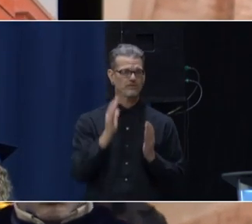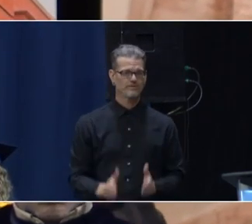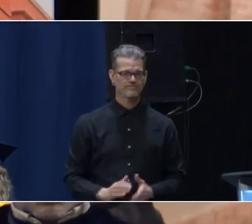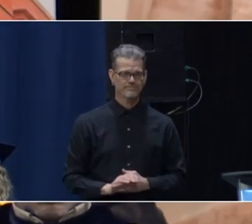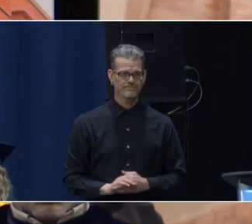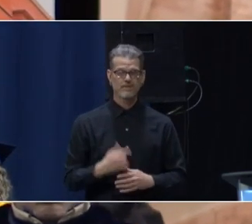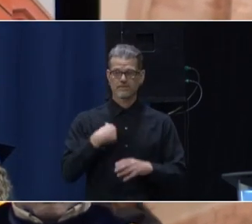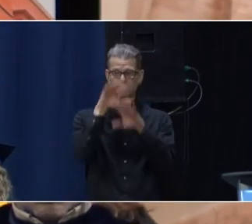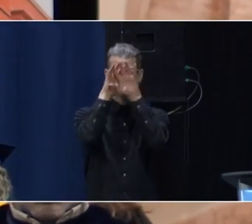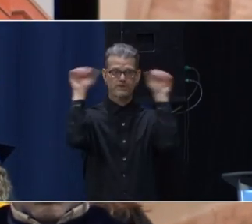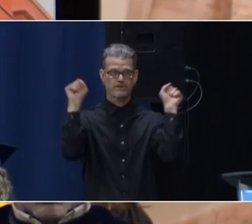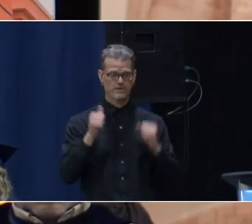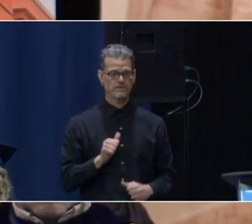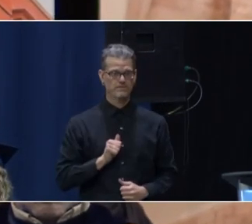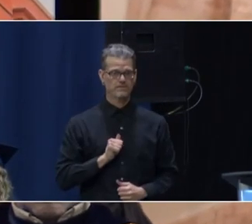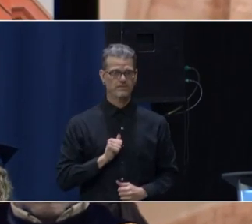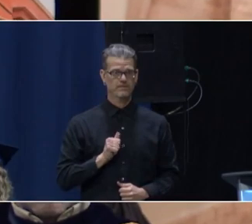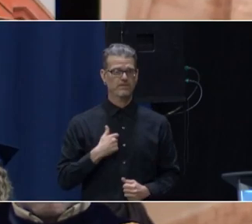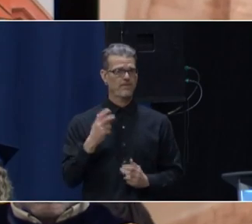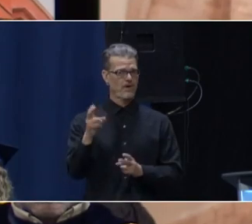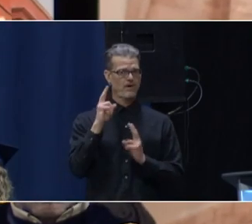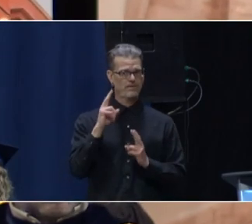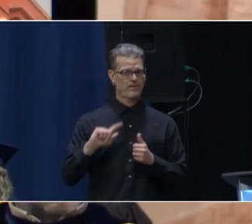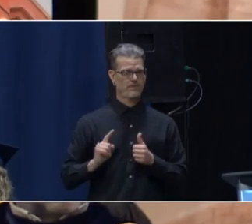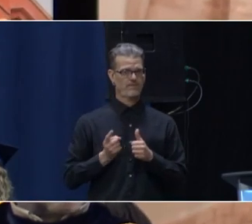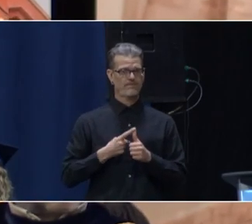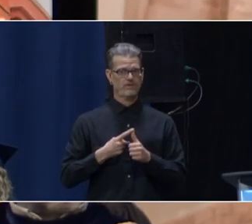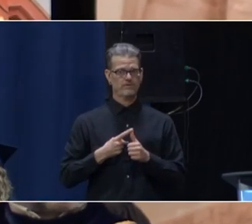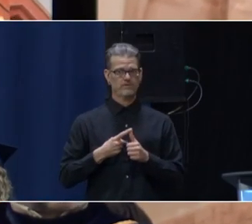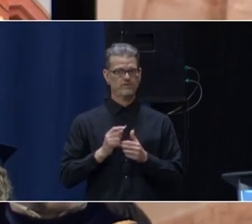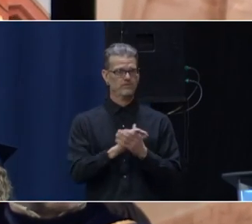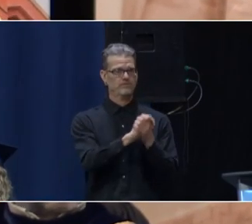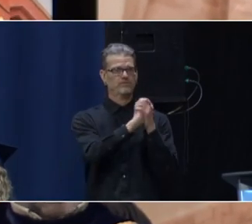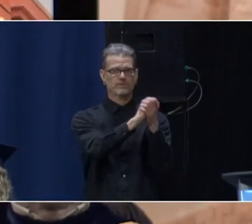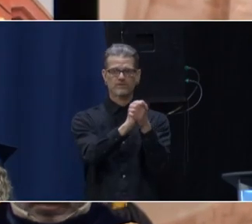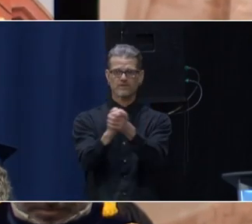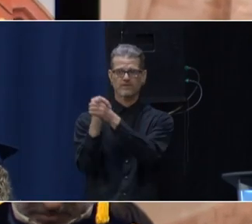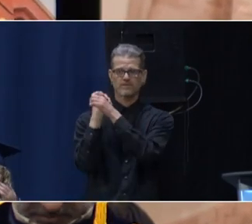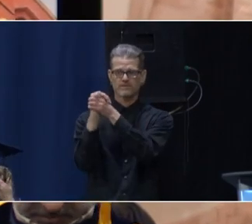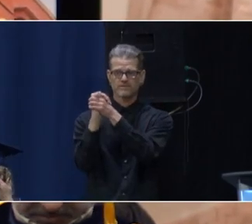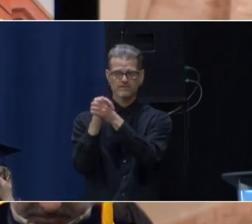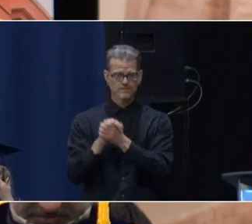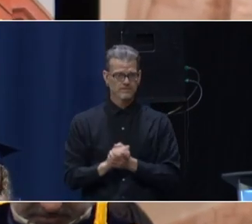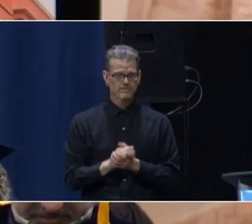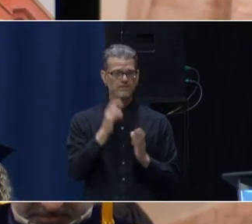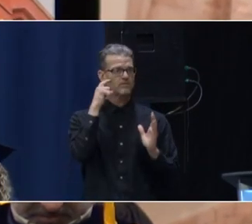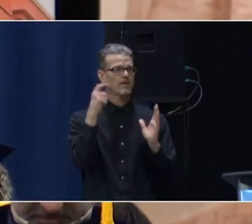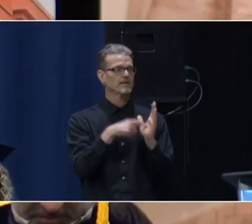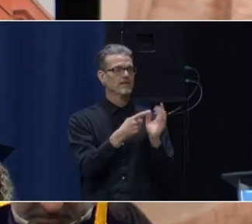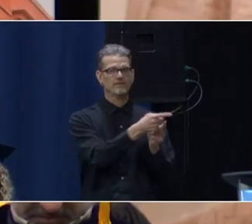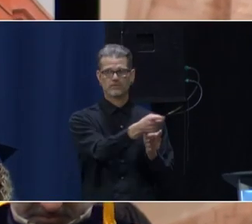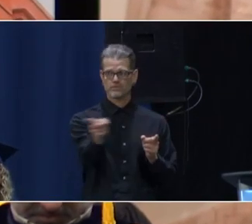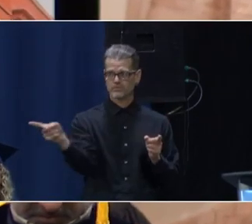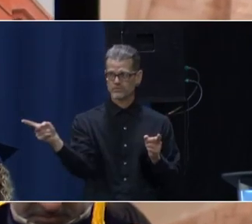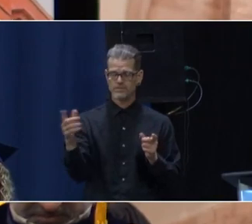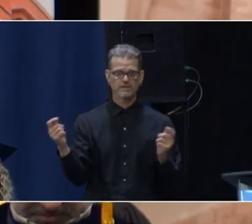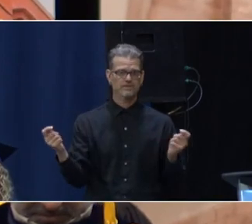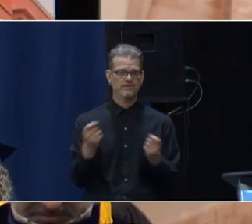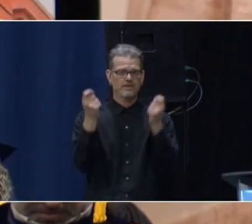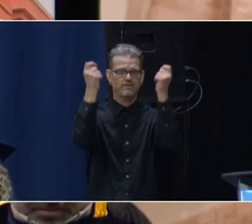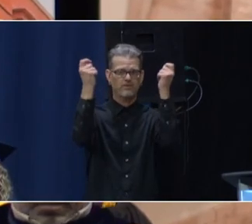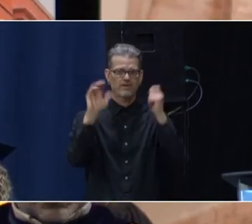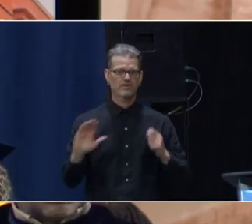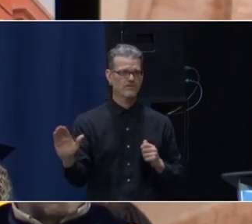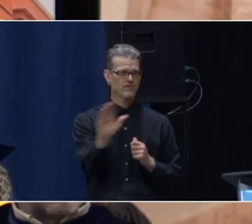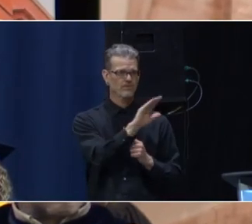president, I am honored to be among the first to share my congratulations, to recognize you, and to celebrate